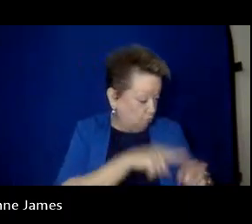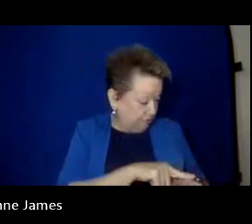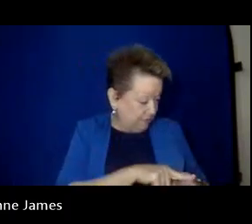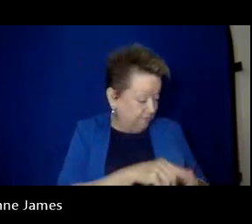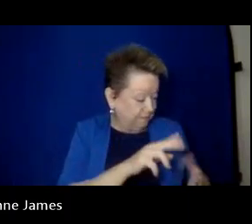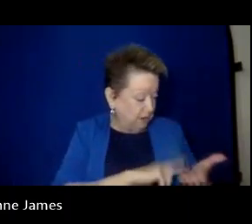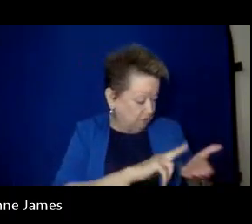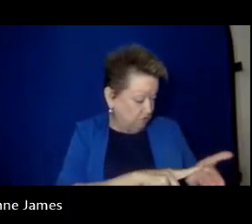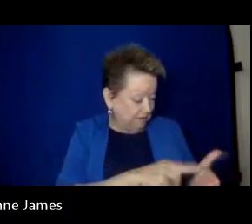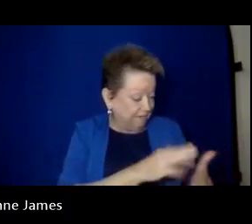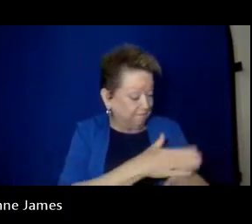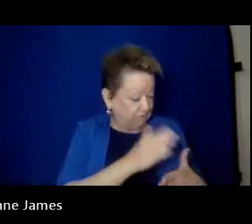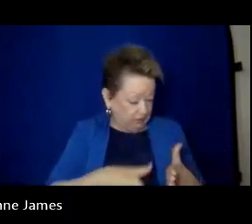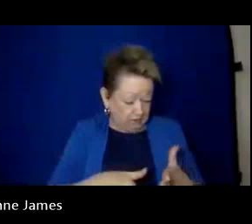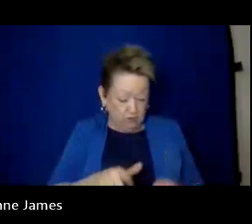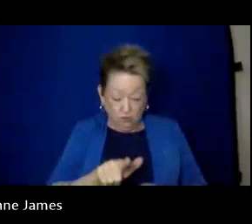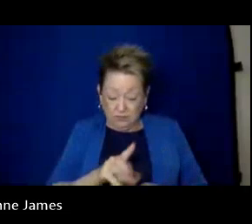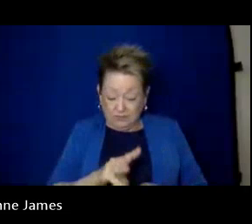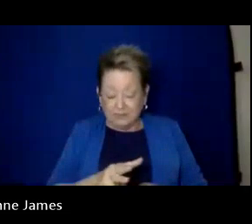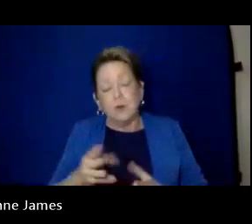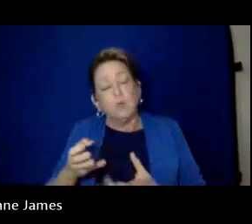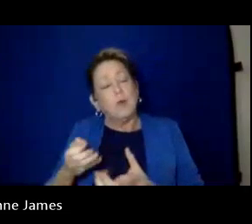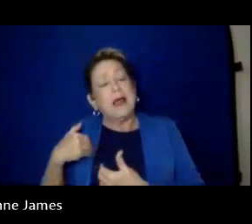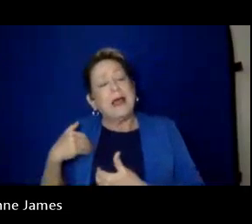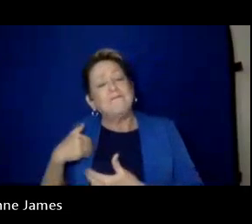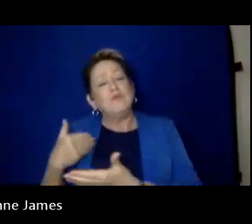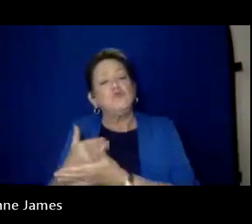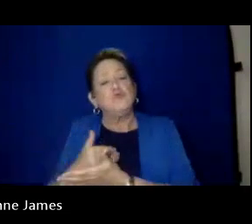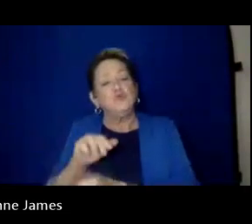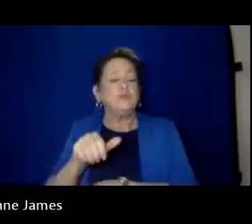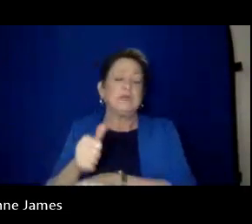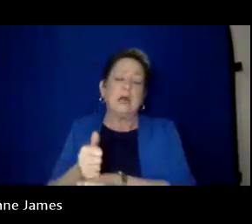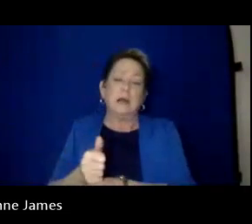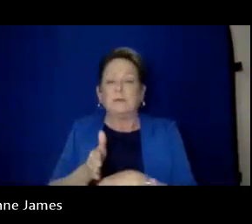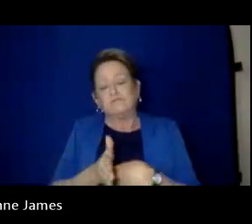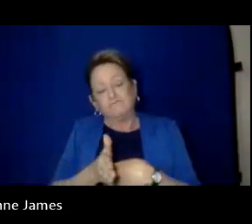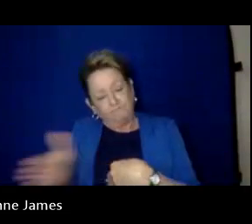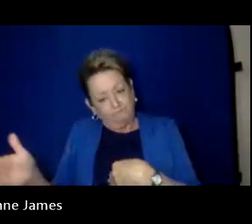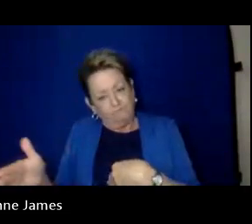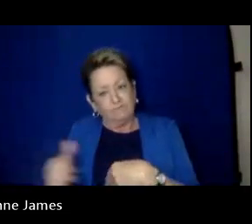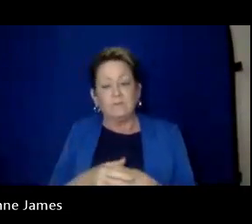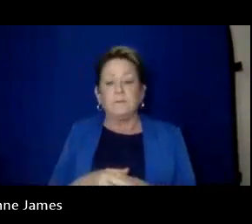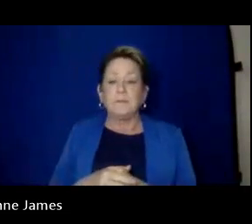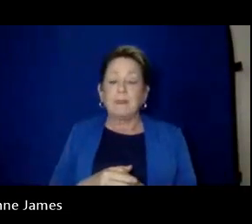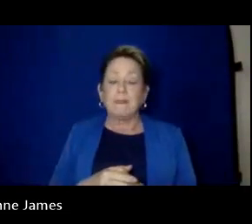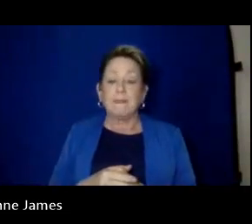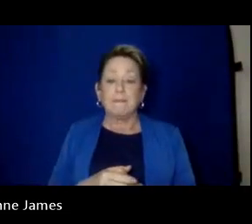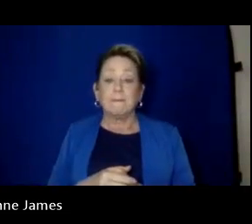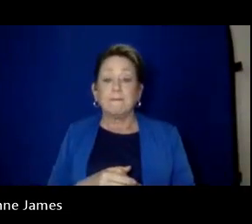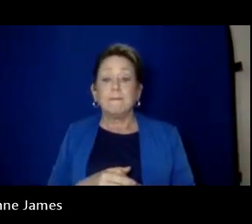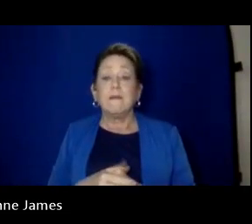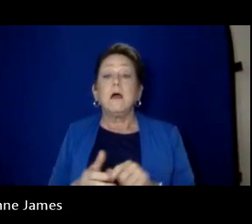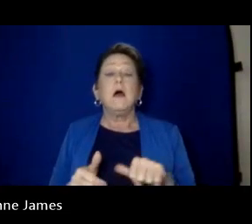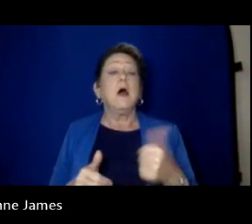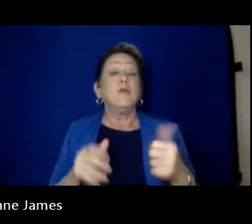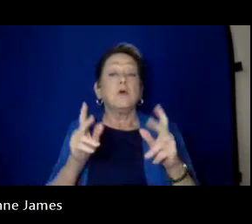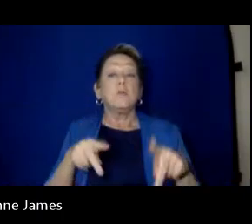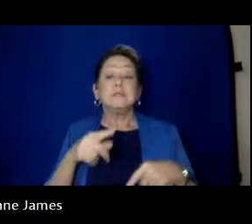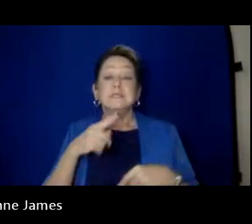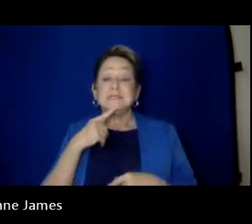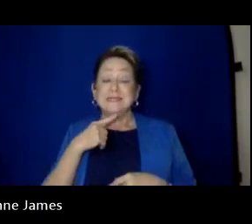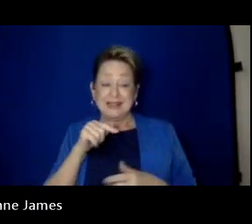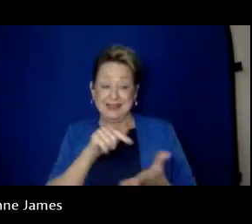you. Point of clarification, just so that we're all on the same page, that this increase is taking us from 20